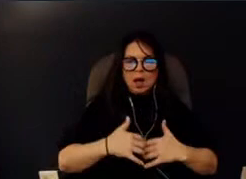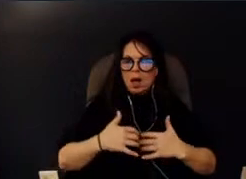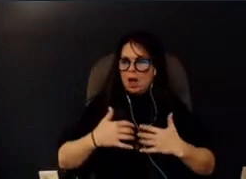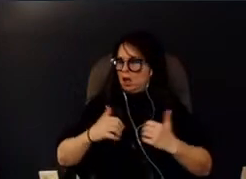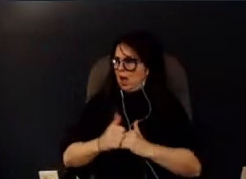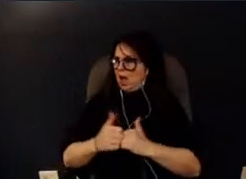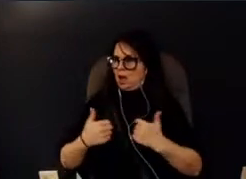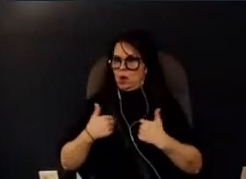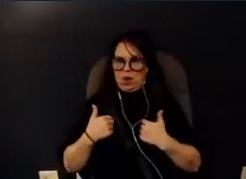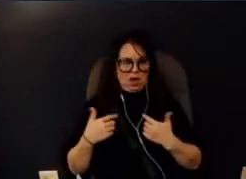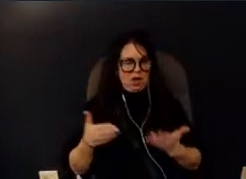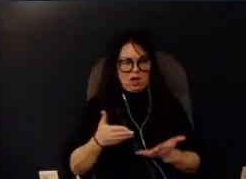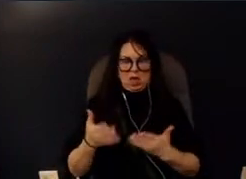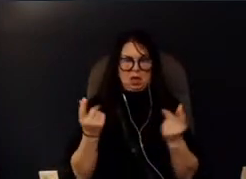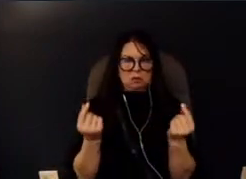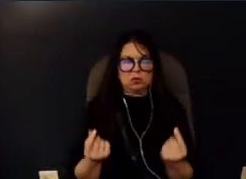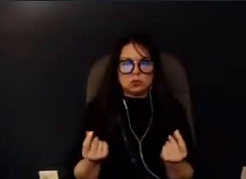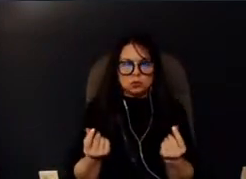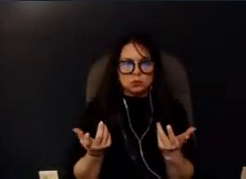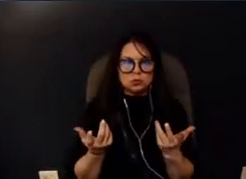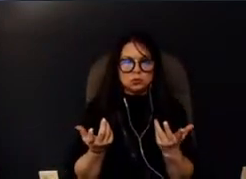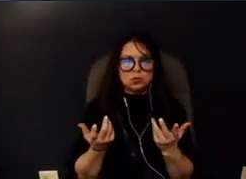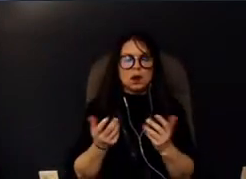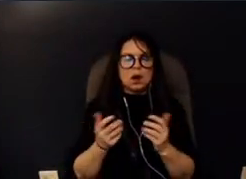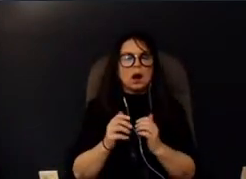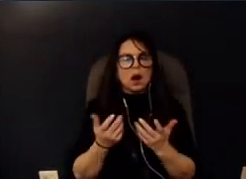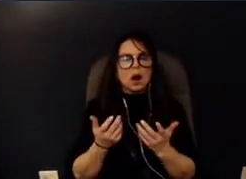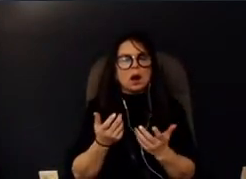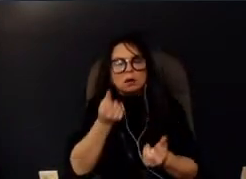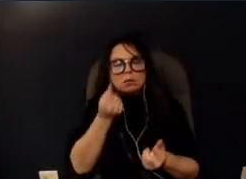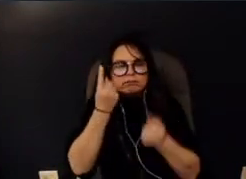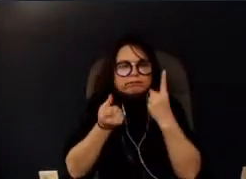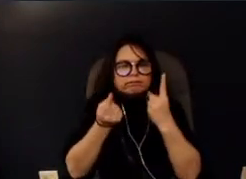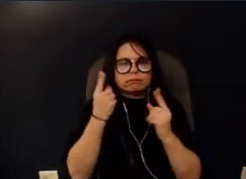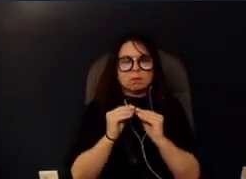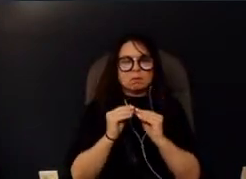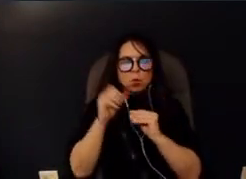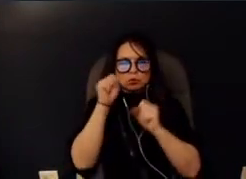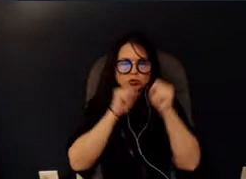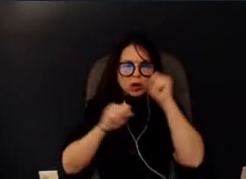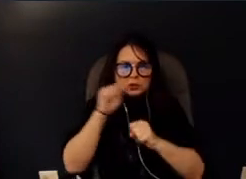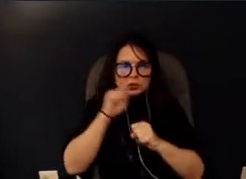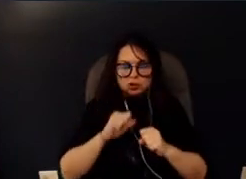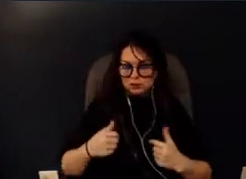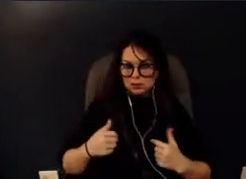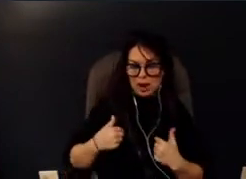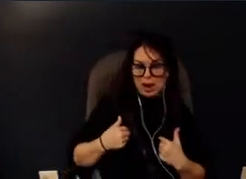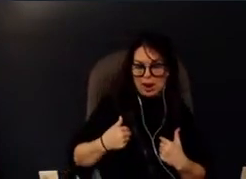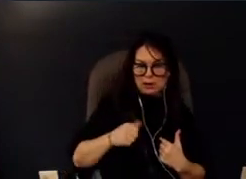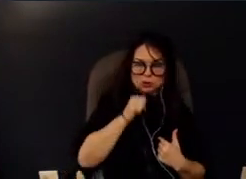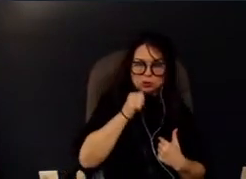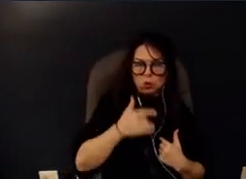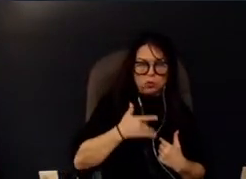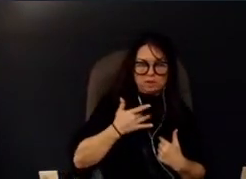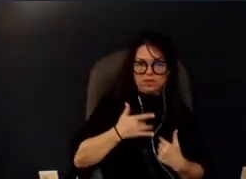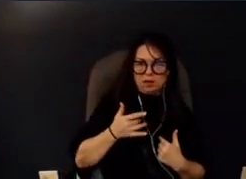our strategies. Because I certainly don't feel that way right now about the proposal that was put together.